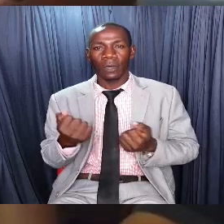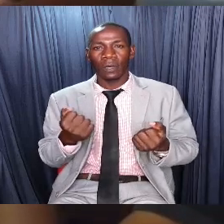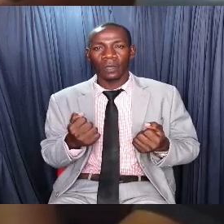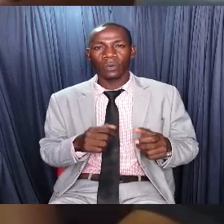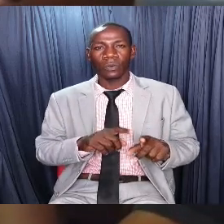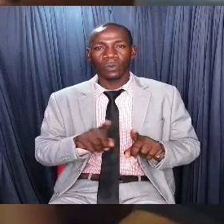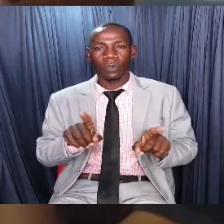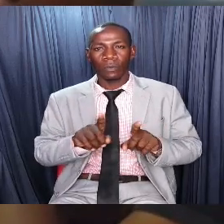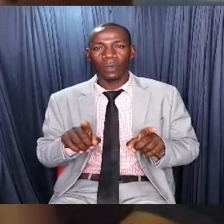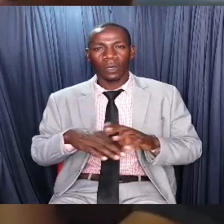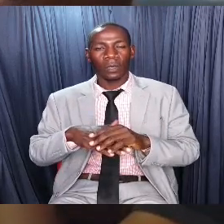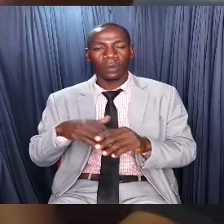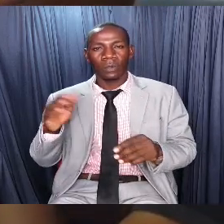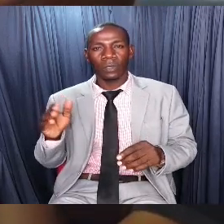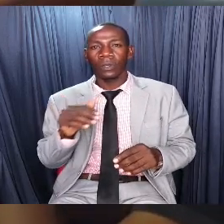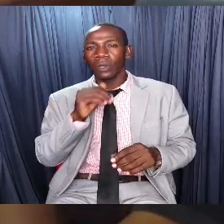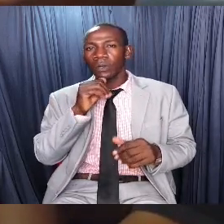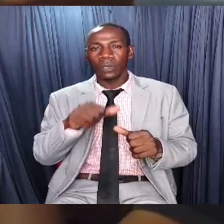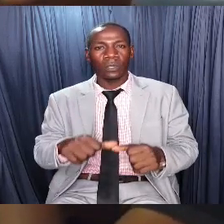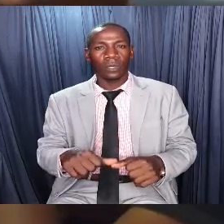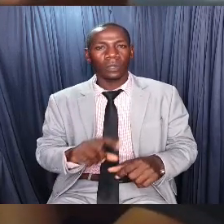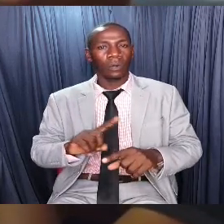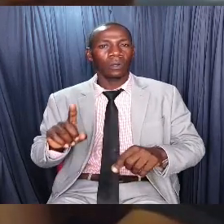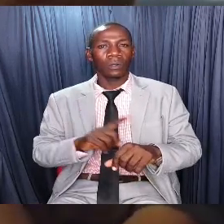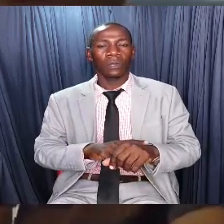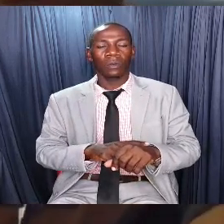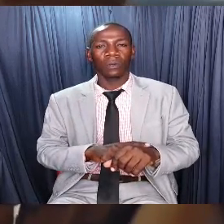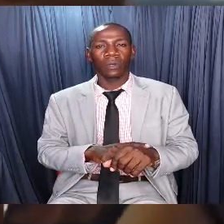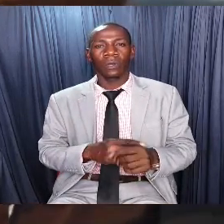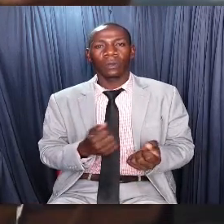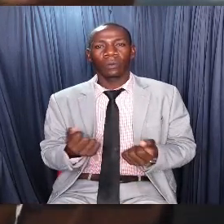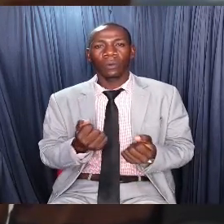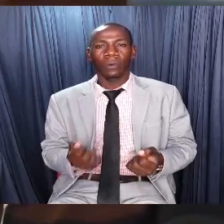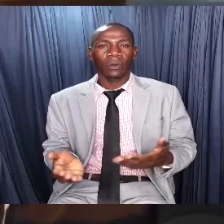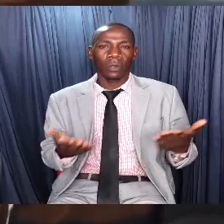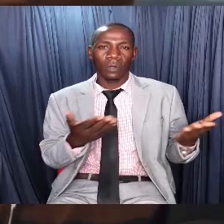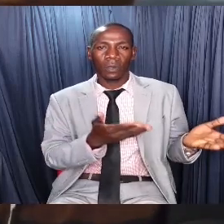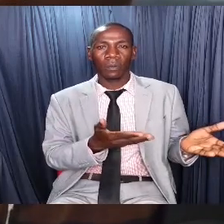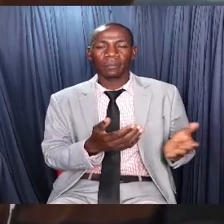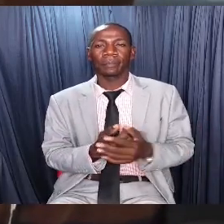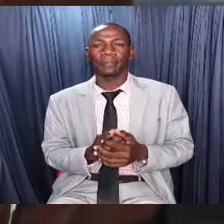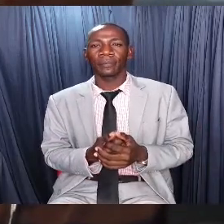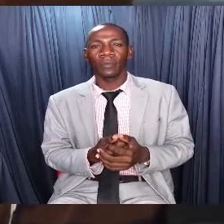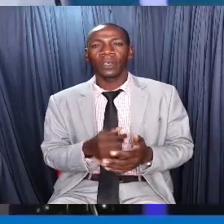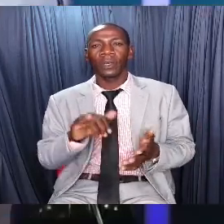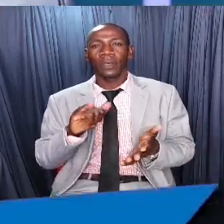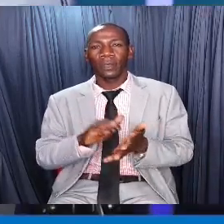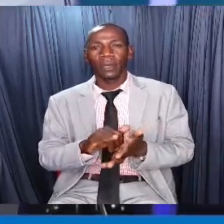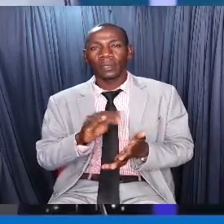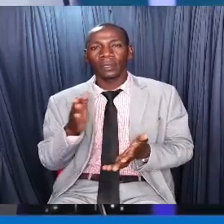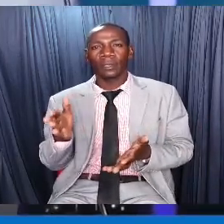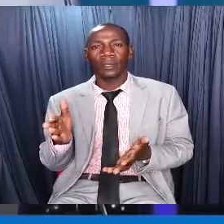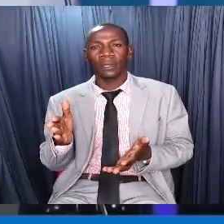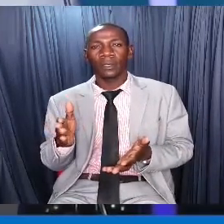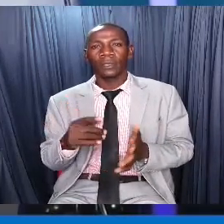get a vehicle to be going to the na market. Na haikumaliza muda. And it never took time. Hiyo gari akapelekewa. The vehicle was taken to her. Sasa ile. Now that.